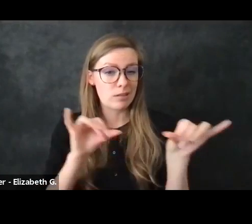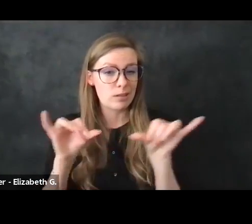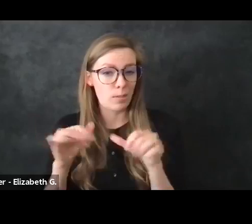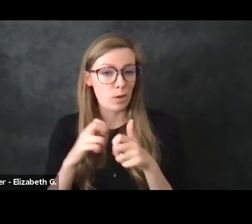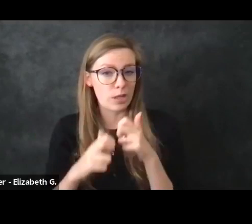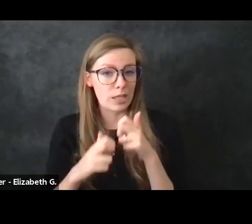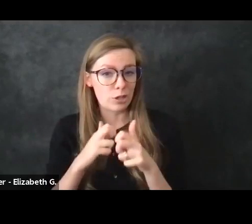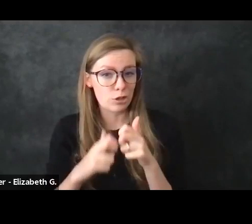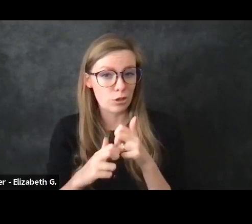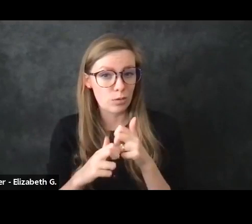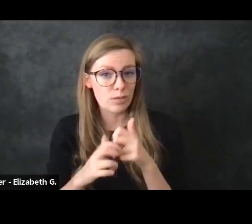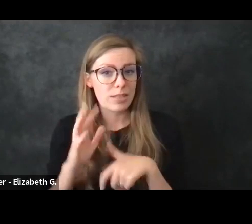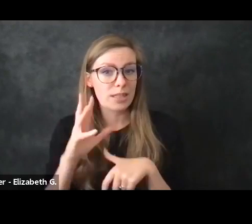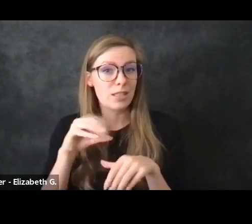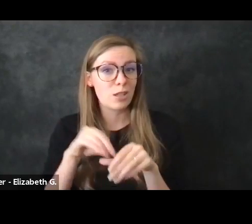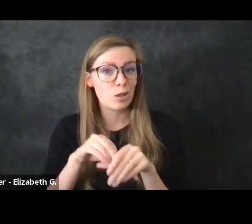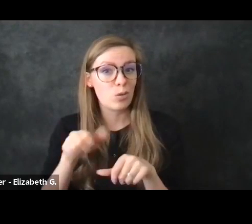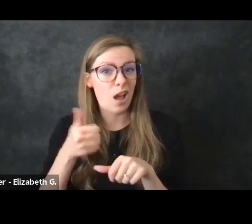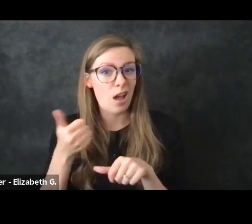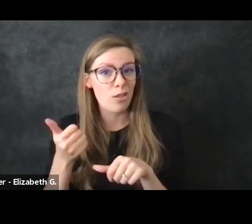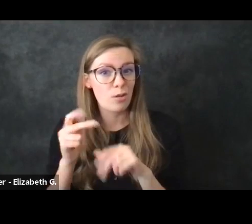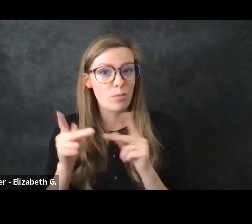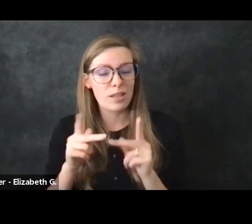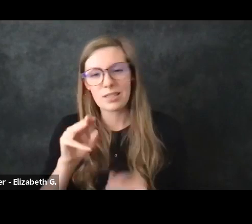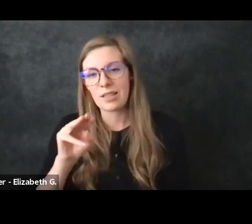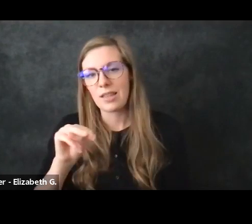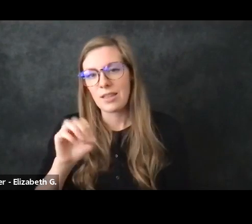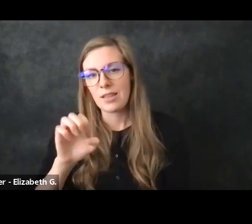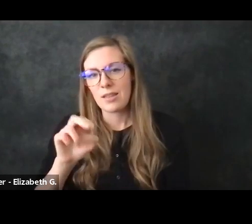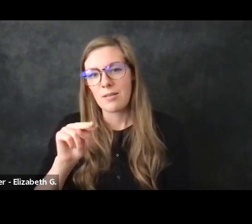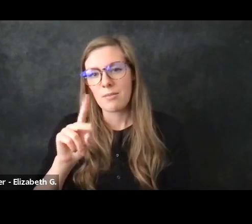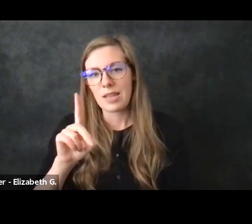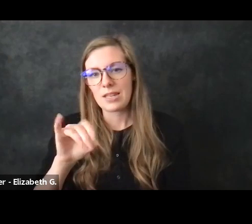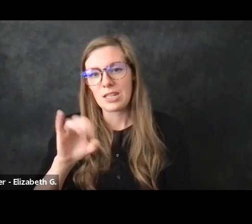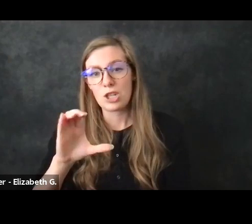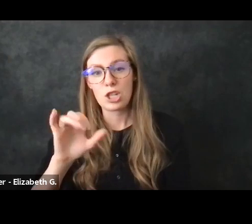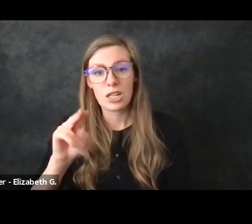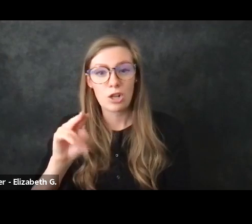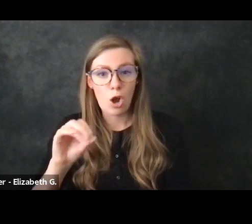counties include some of our neighbors, including Mendocino, Humboldt, and Lake counties.